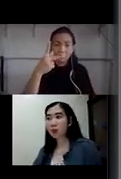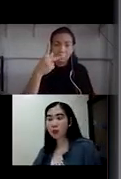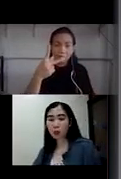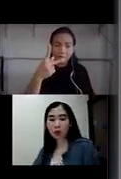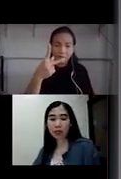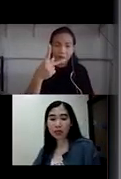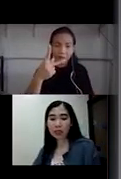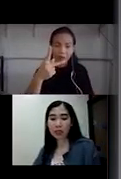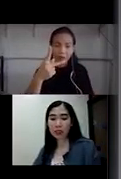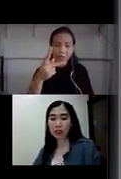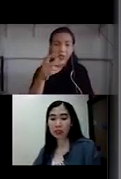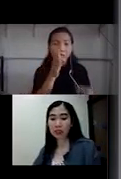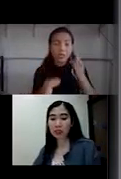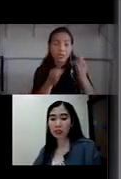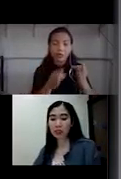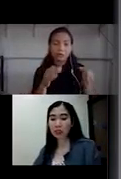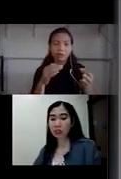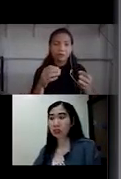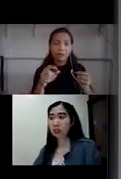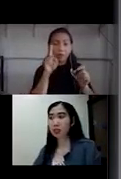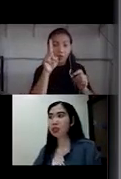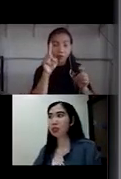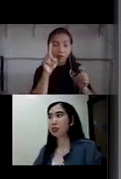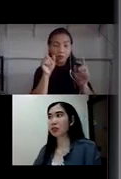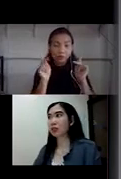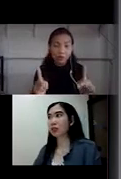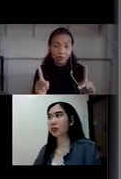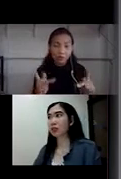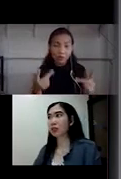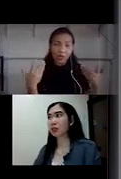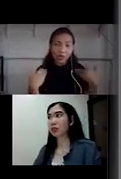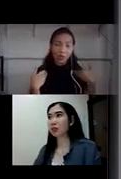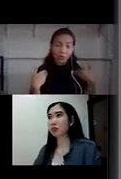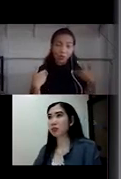if someone has this link,